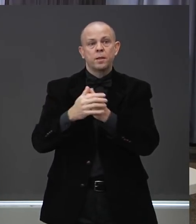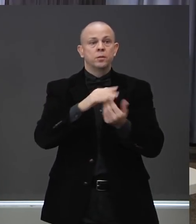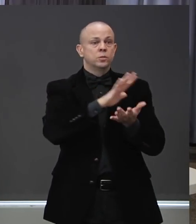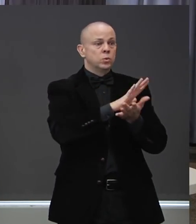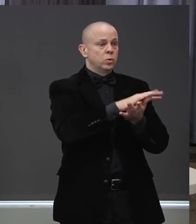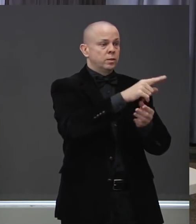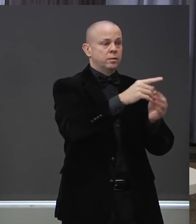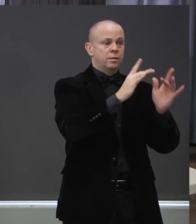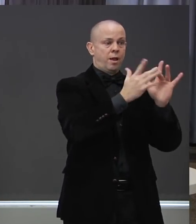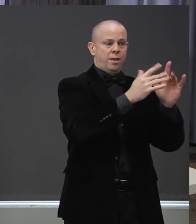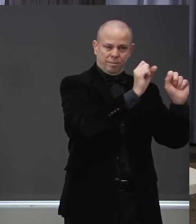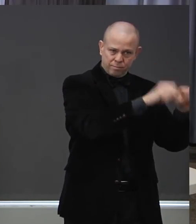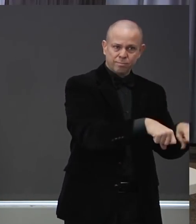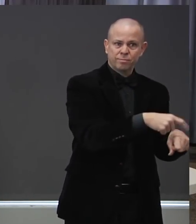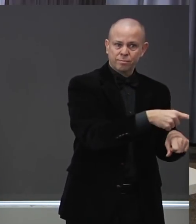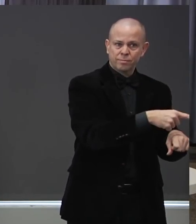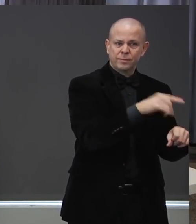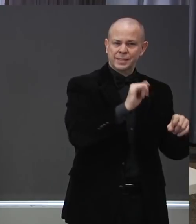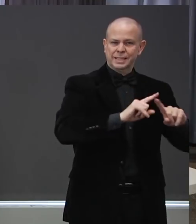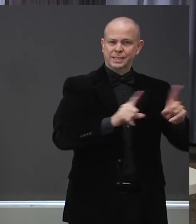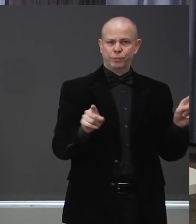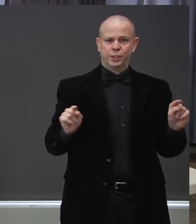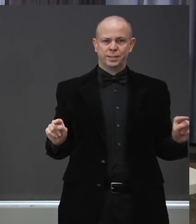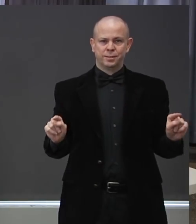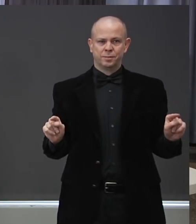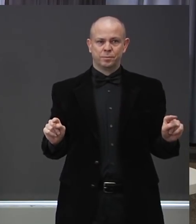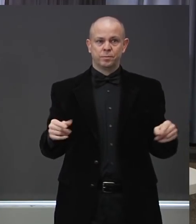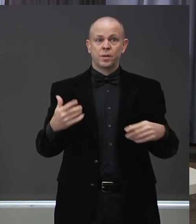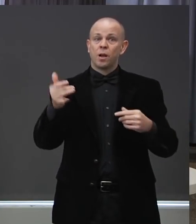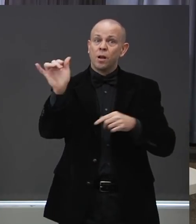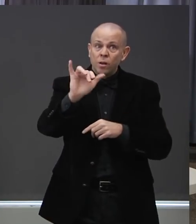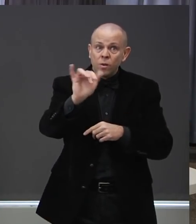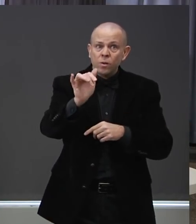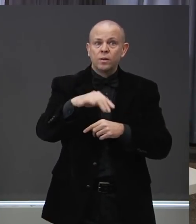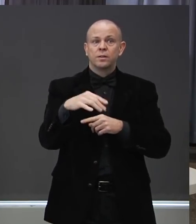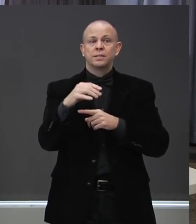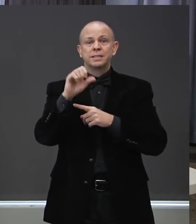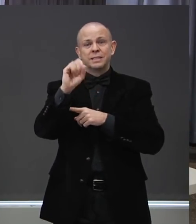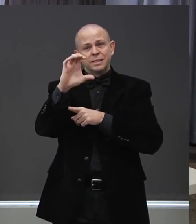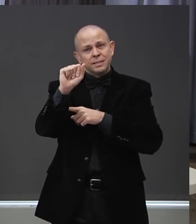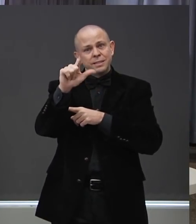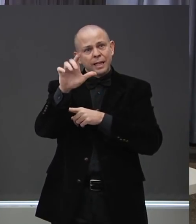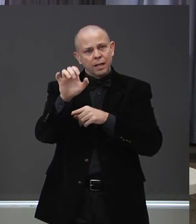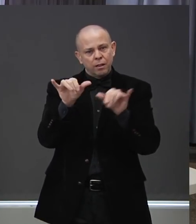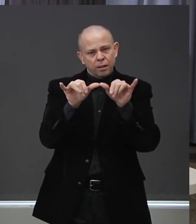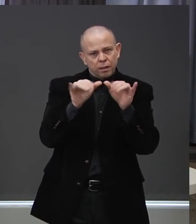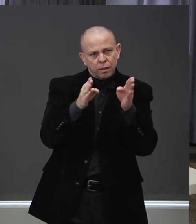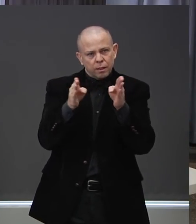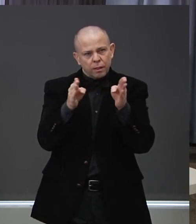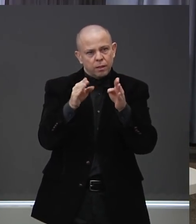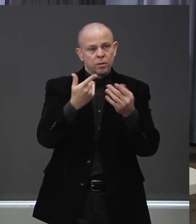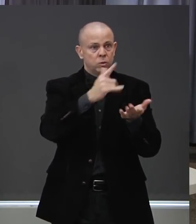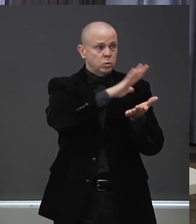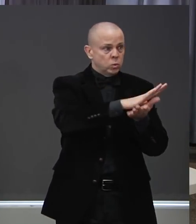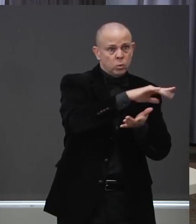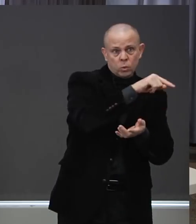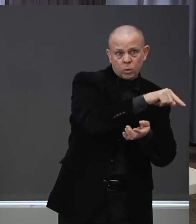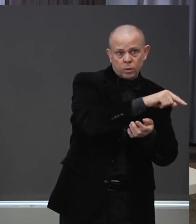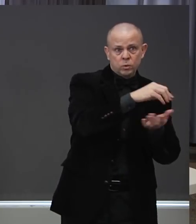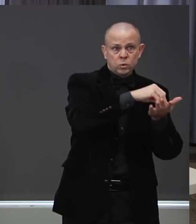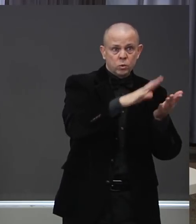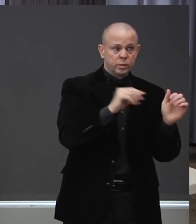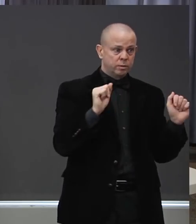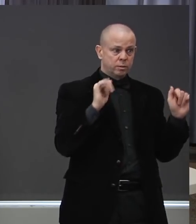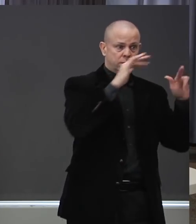big things there. It's also a question of scale. There are many more students in the K through 12 grades who are in